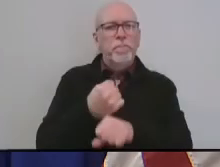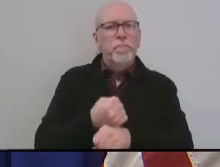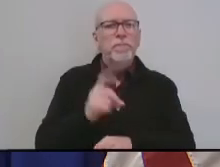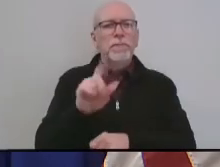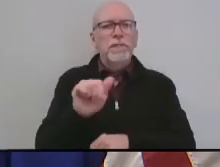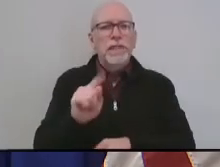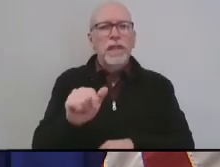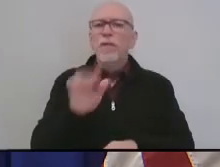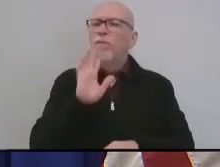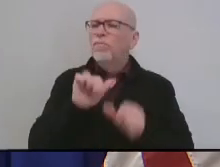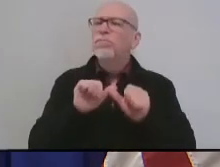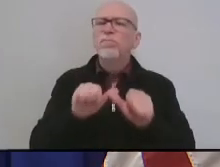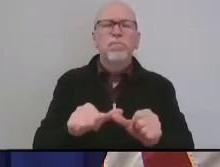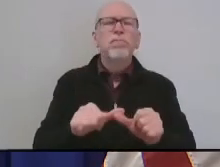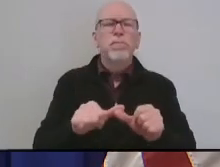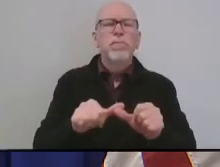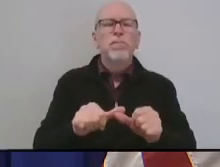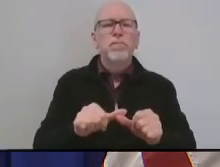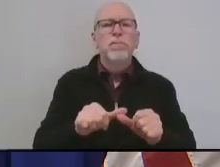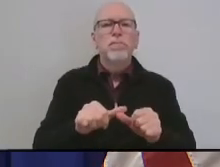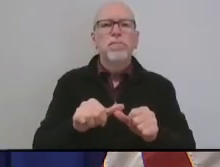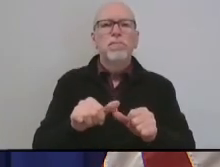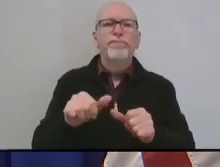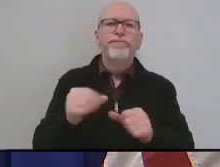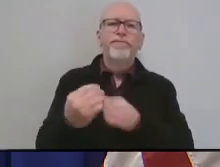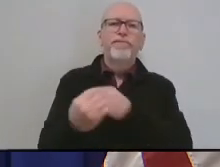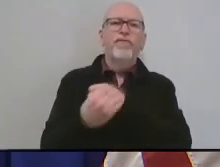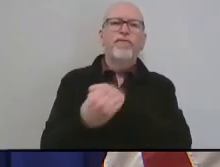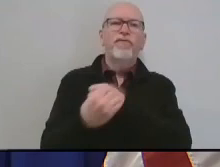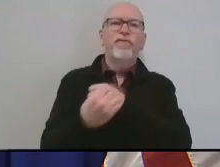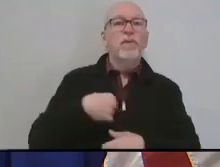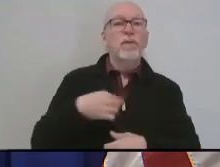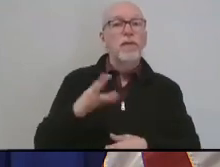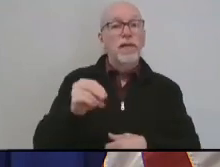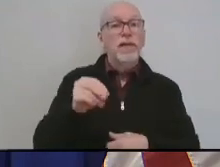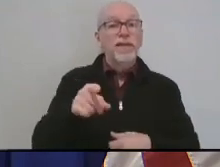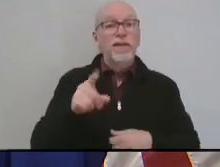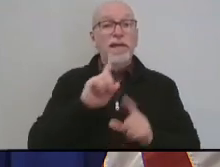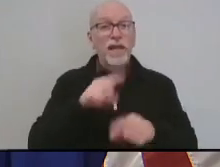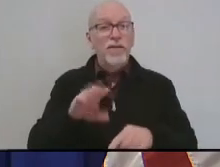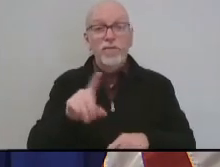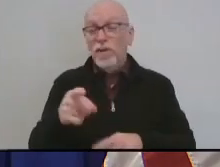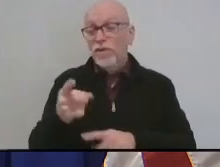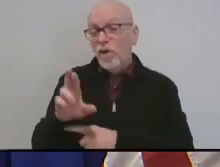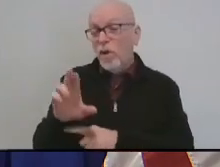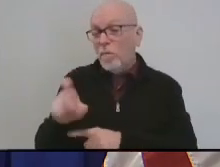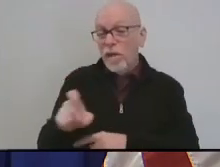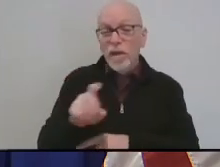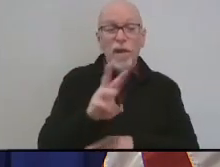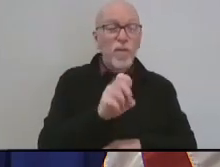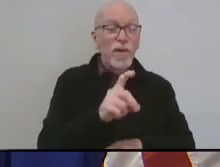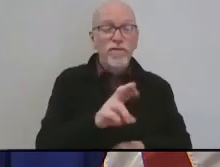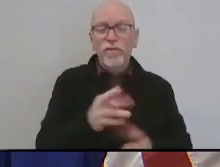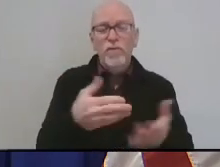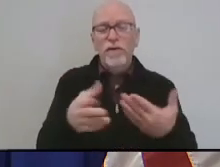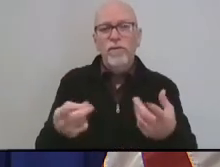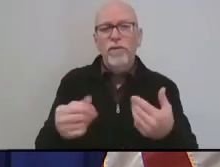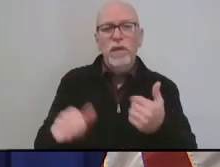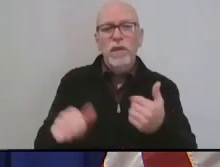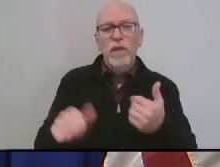continue to guide us. And to answer that second part, and please, Dr. Box, Dr. Lindsay, come in. But I